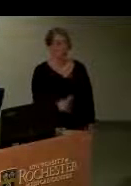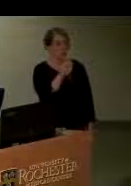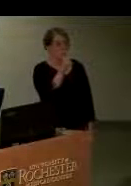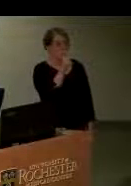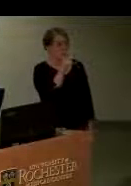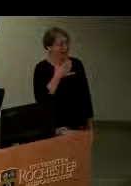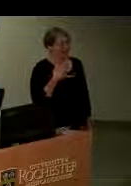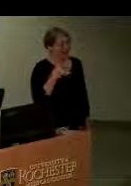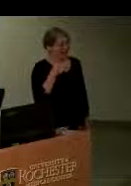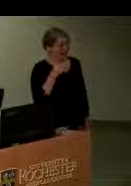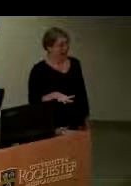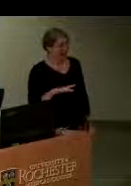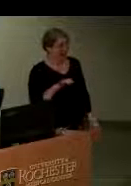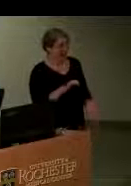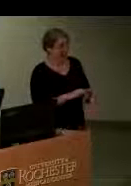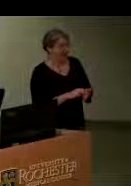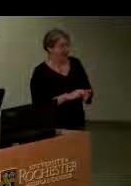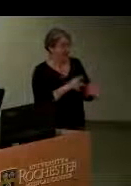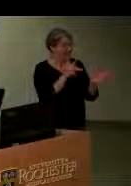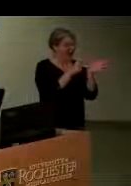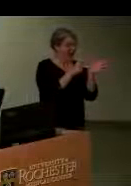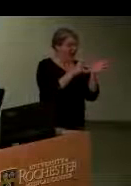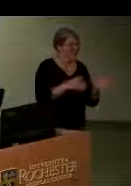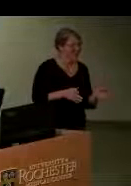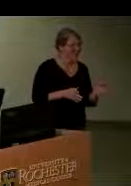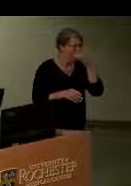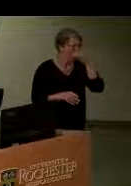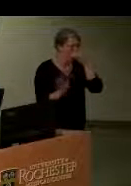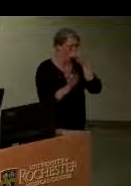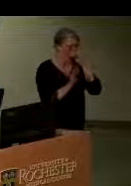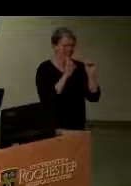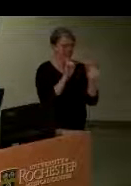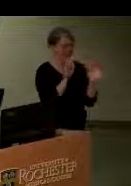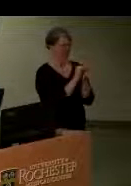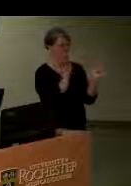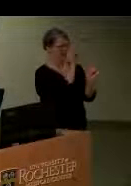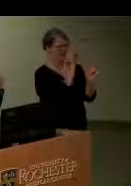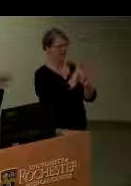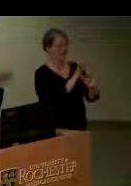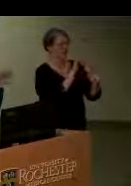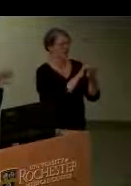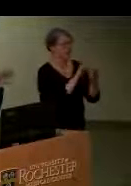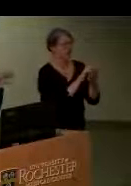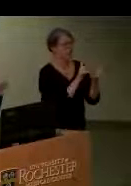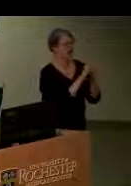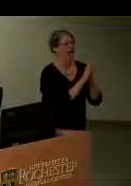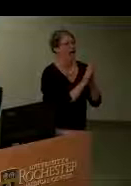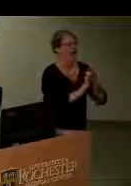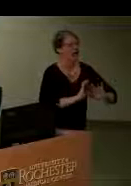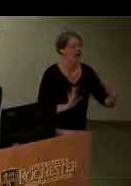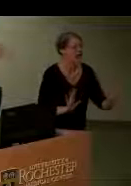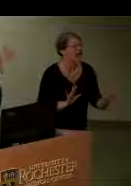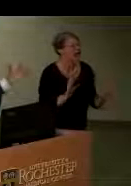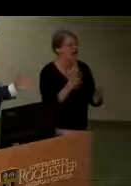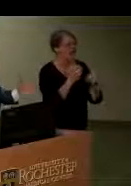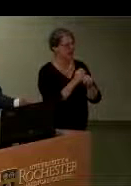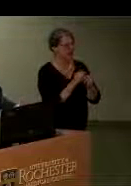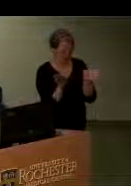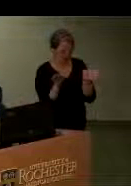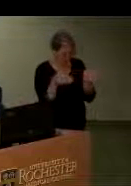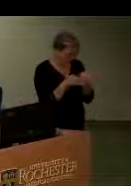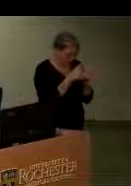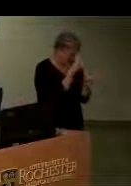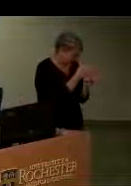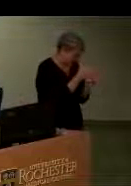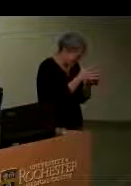that most vehemently? The psychiatrists. They said, that's ridiculous. That's impossible to ask somebody that. You're creating psychic stress in